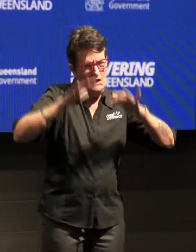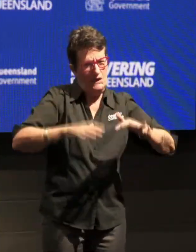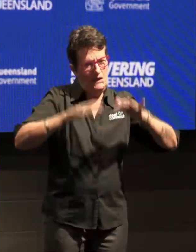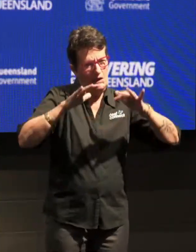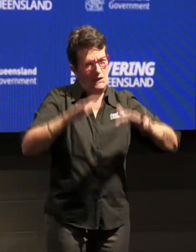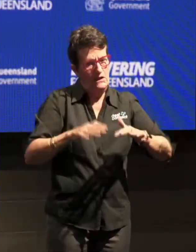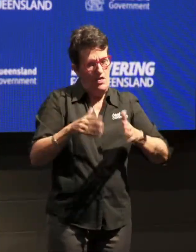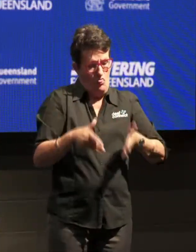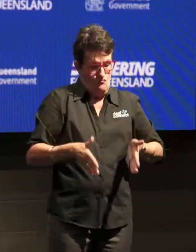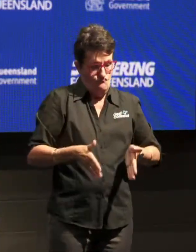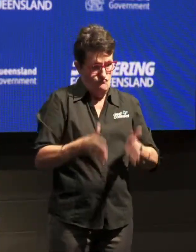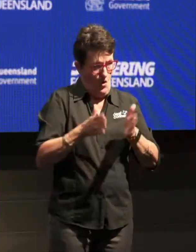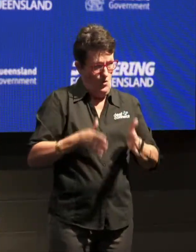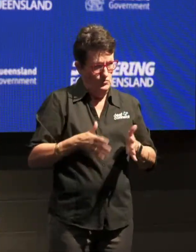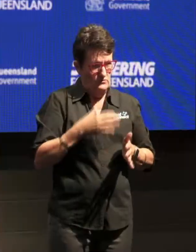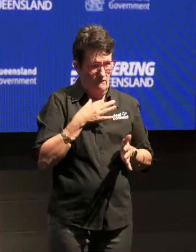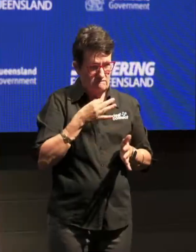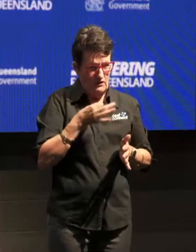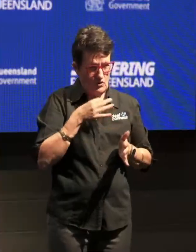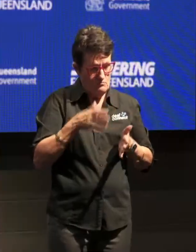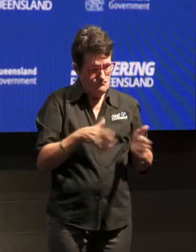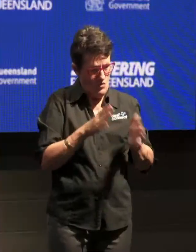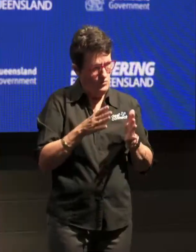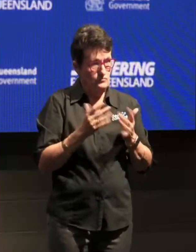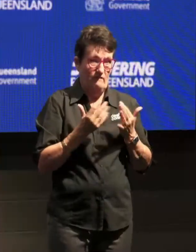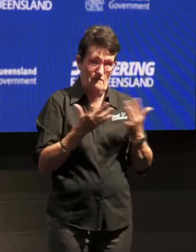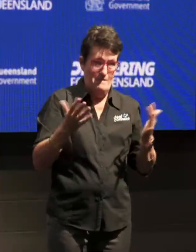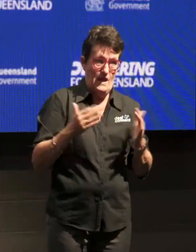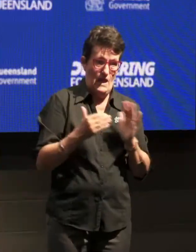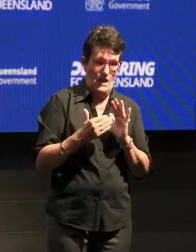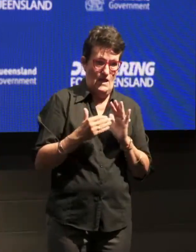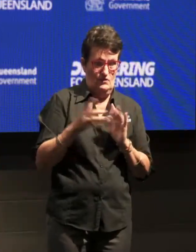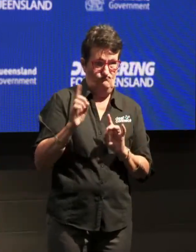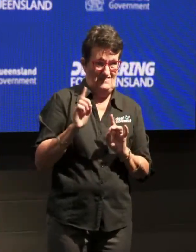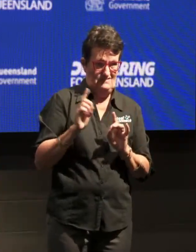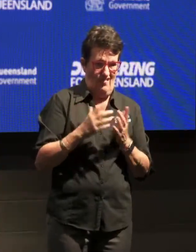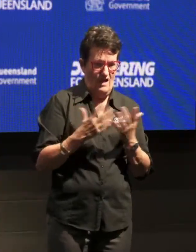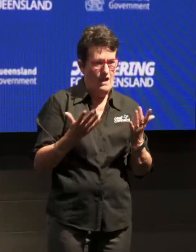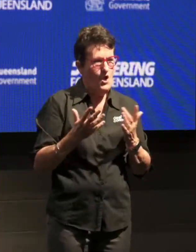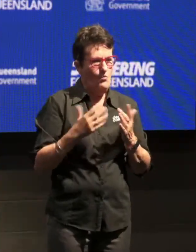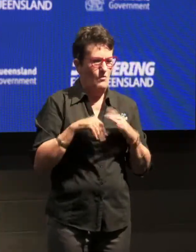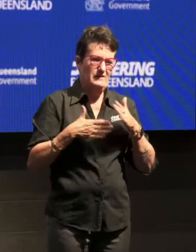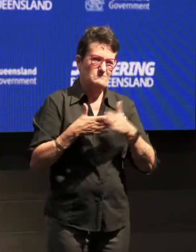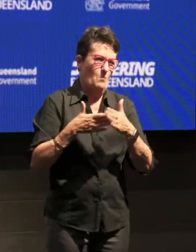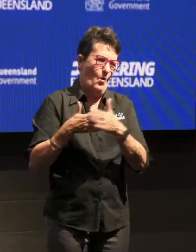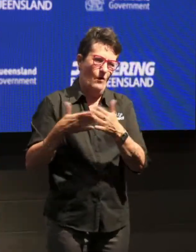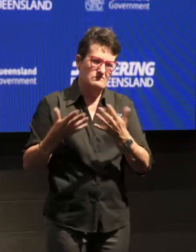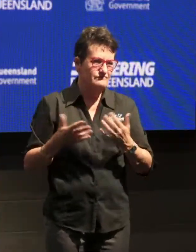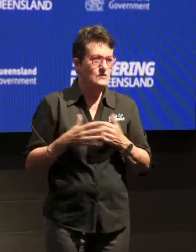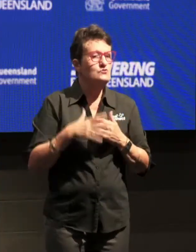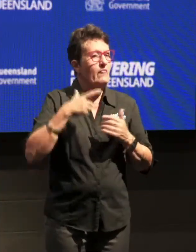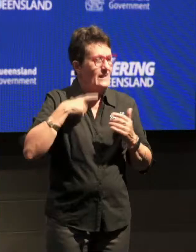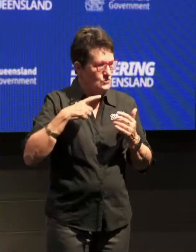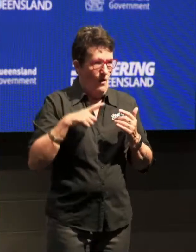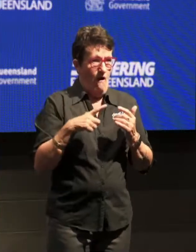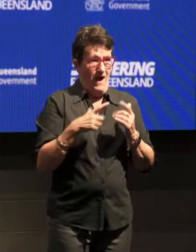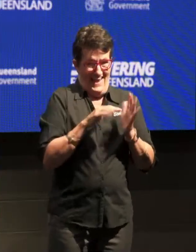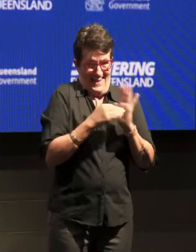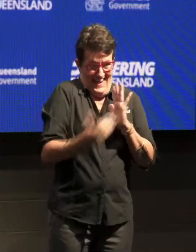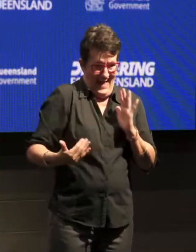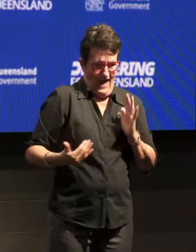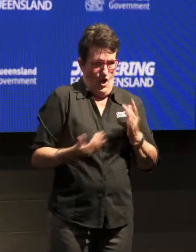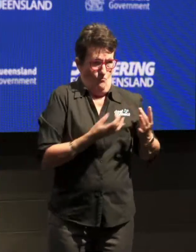that roads that are vulnerable, and we have far too many of them, will be out of action. Hence the reason why we've taken every opportunity